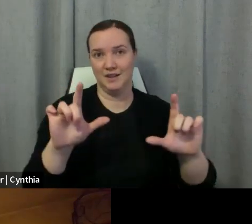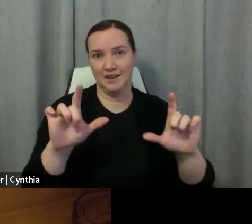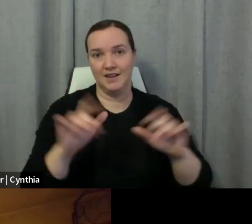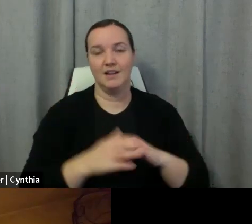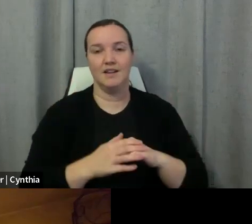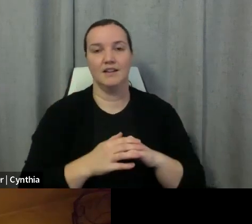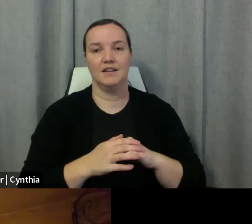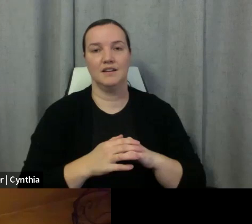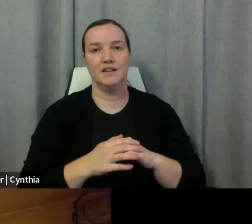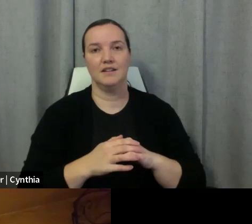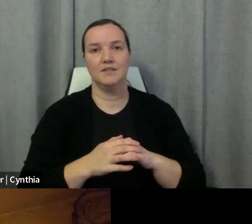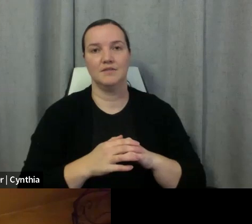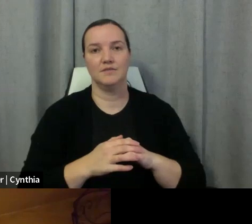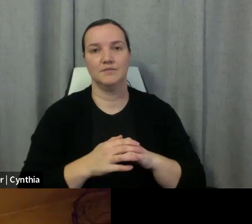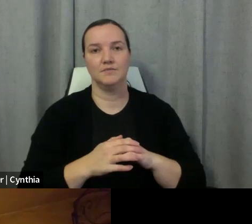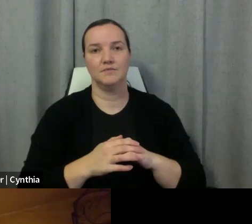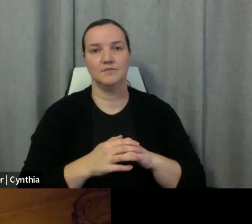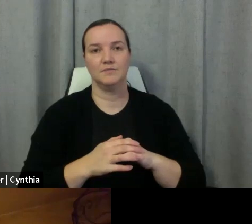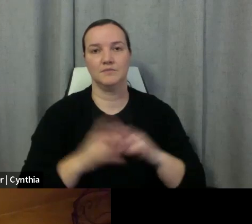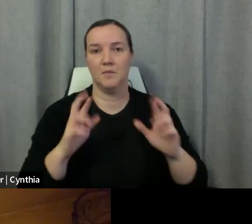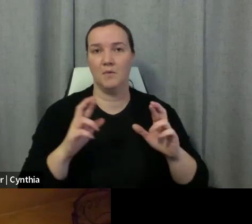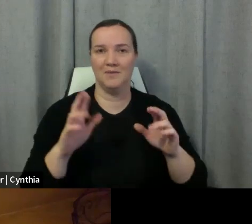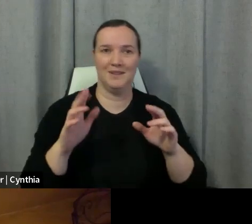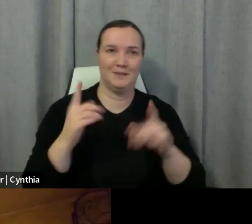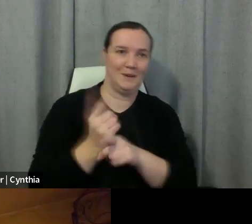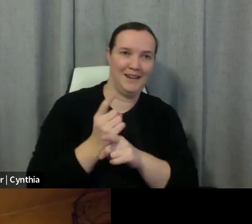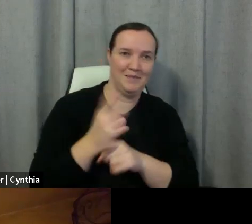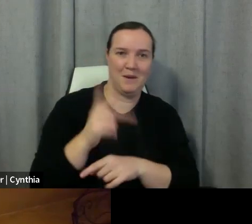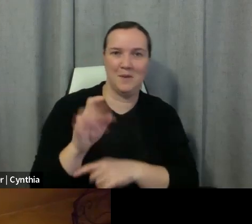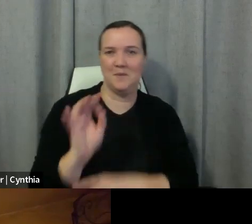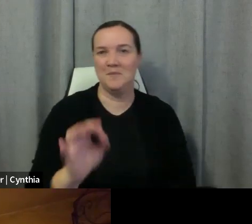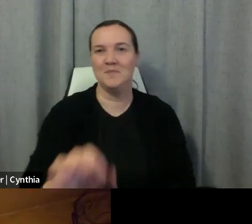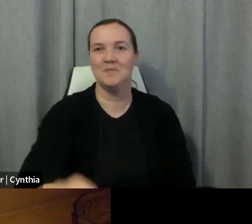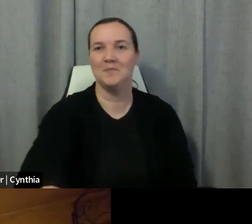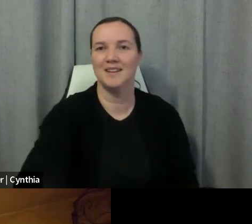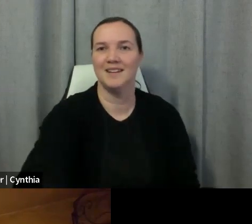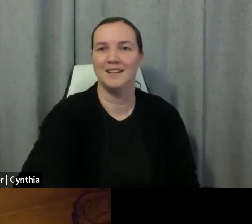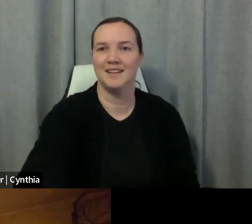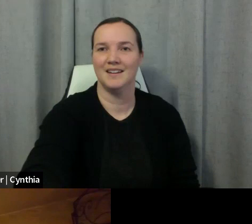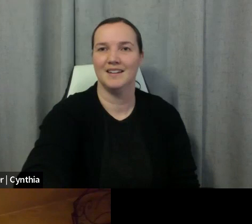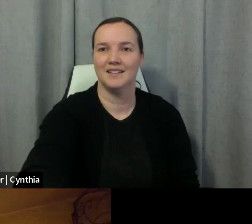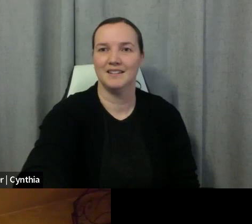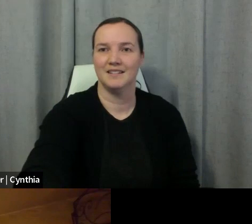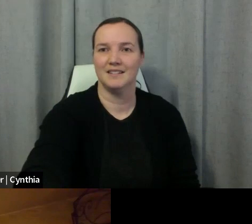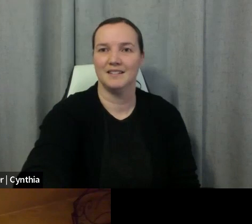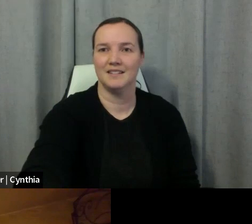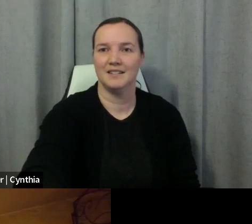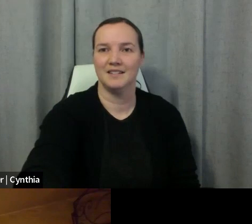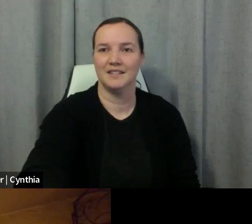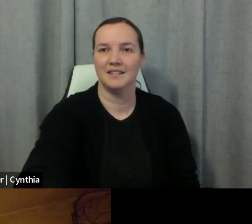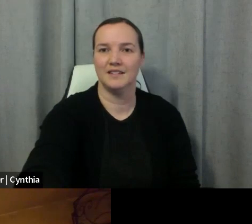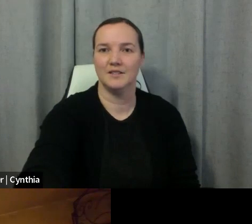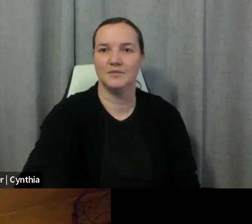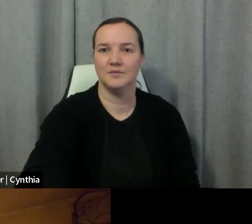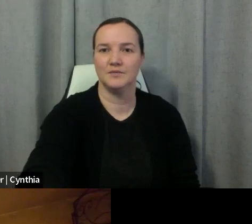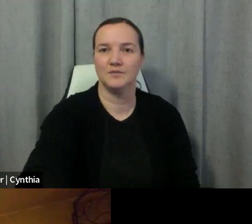And so there it goes. I hope I have the right one up. Think so. Okay. And